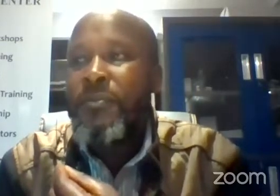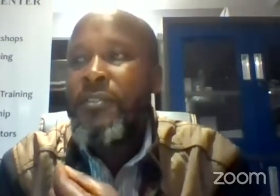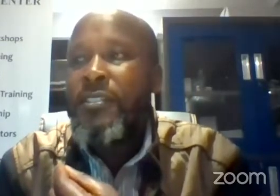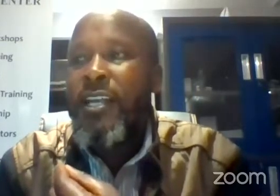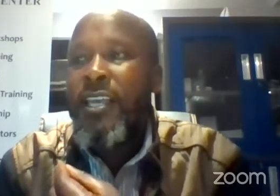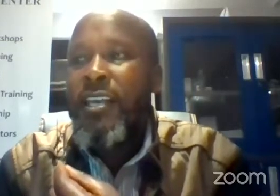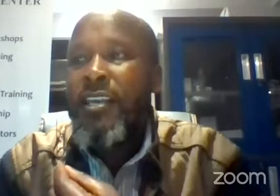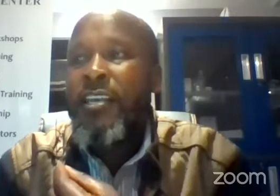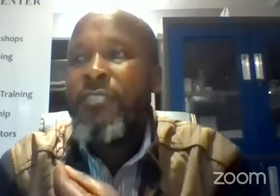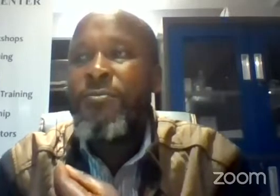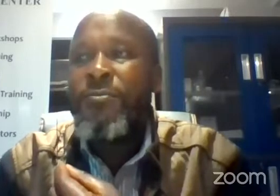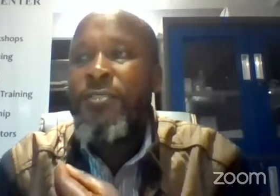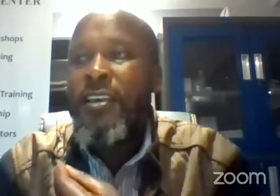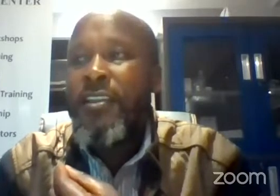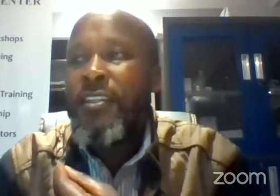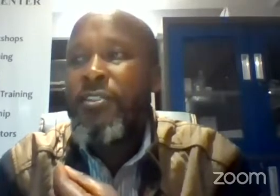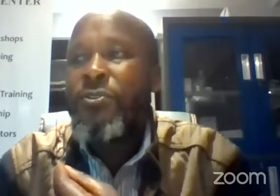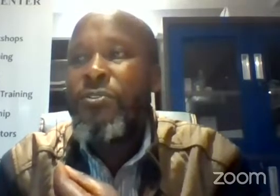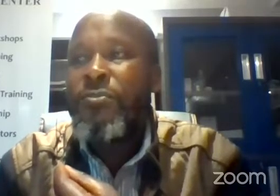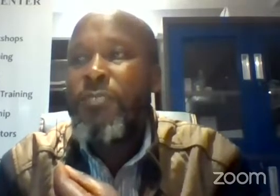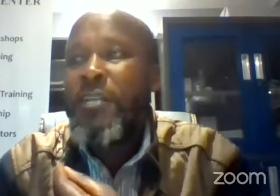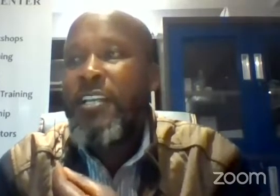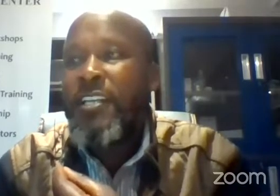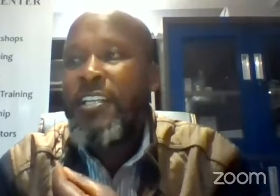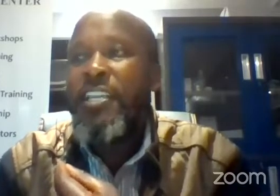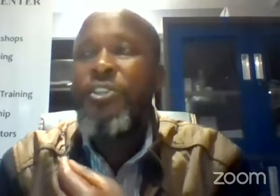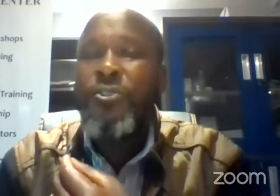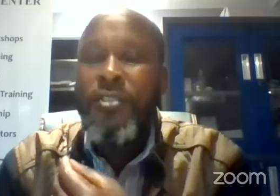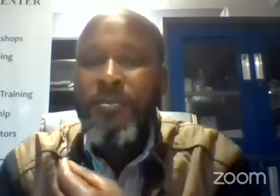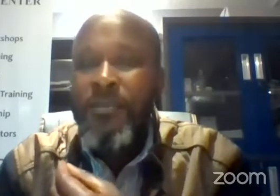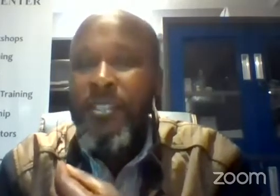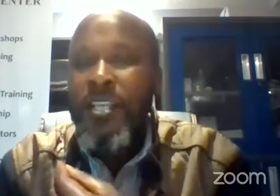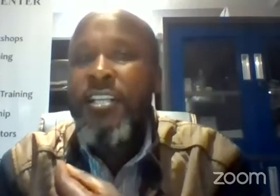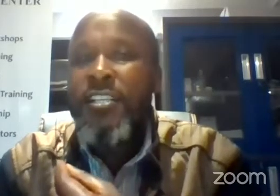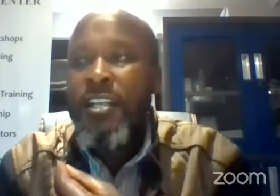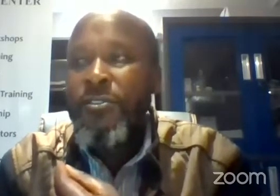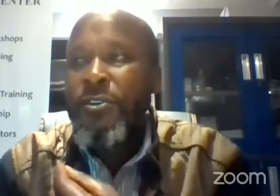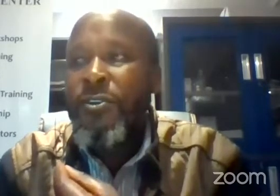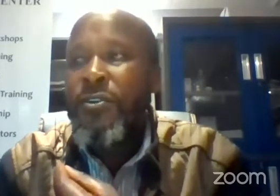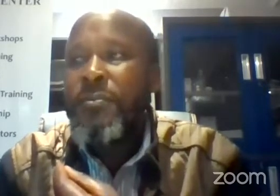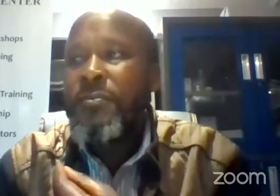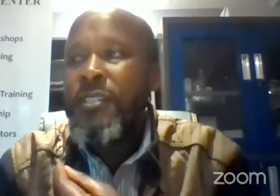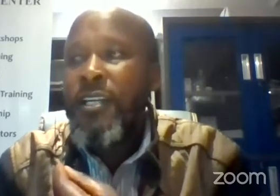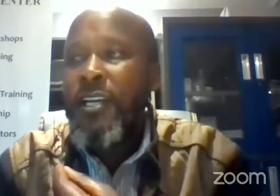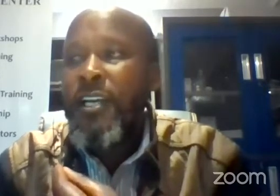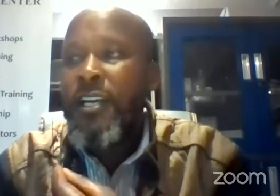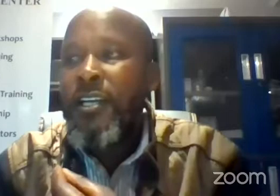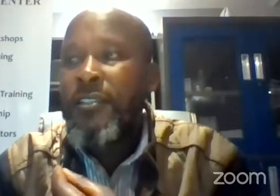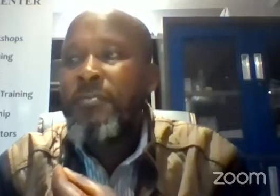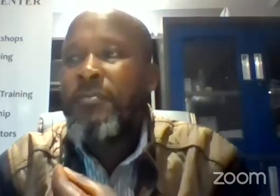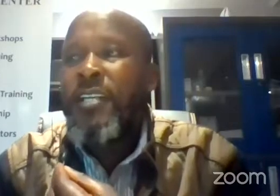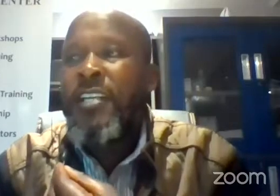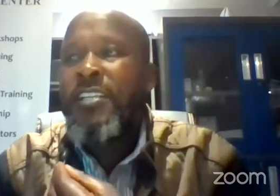court. Again, if the thought of public litigation and the trial